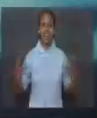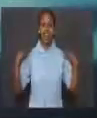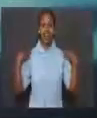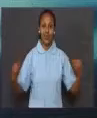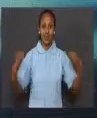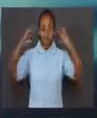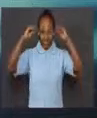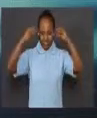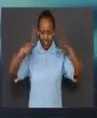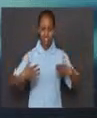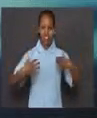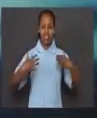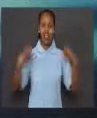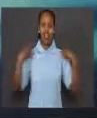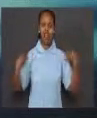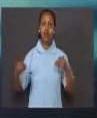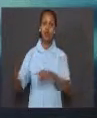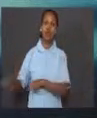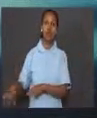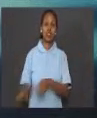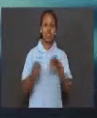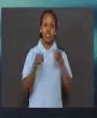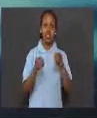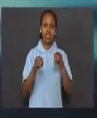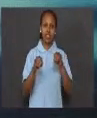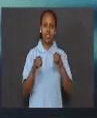Hello, teacher. Hello, students.